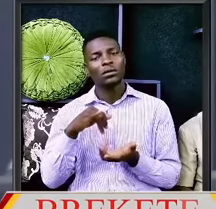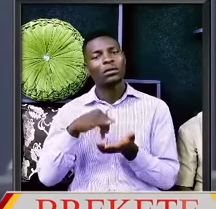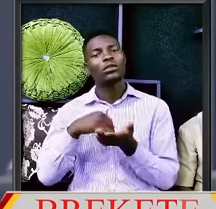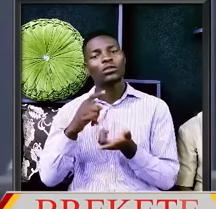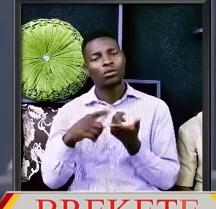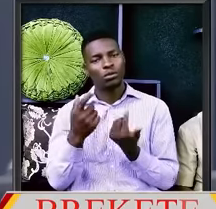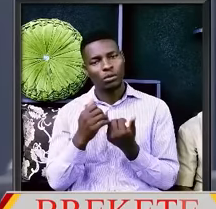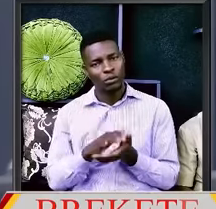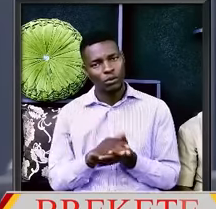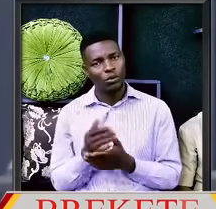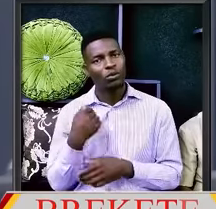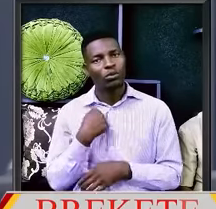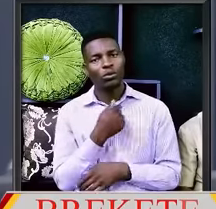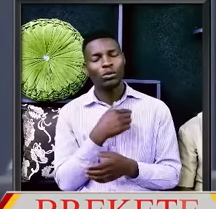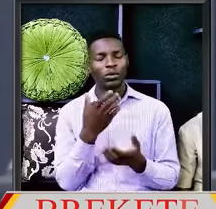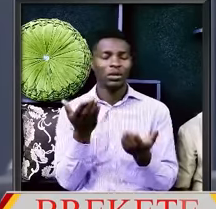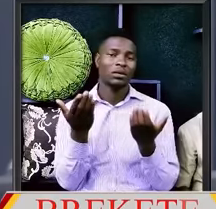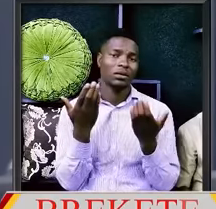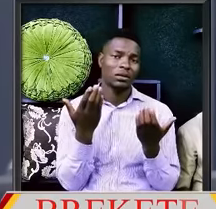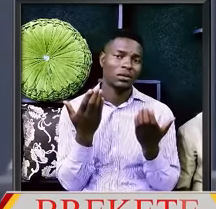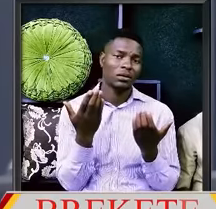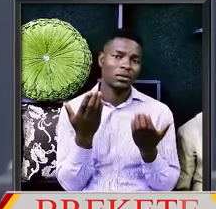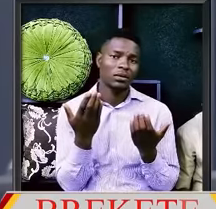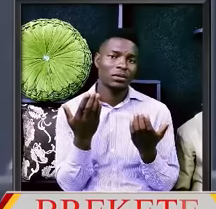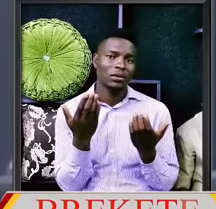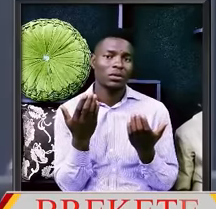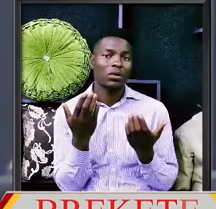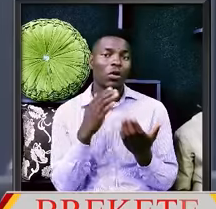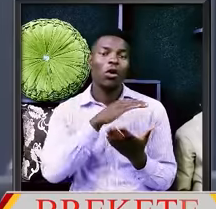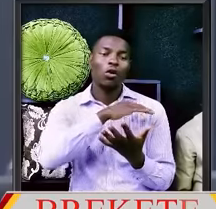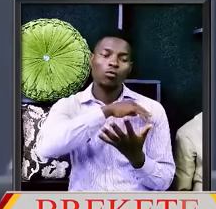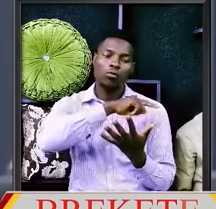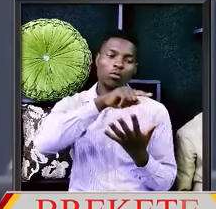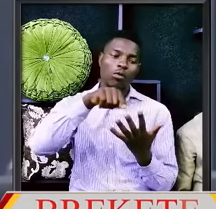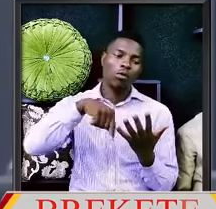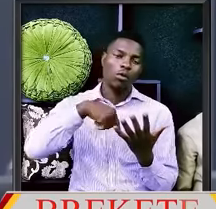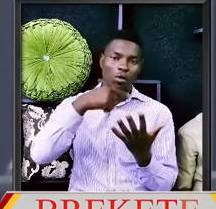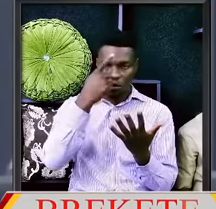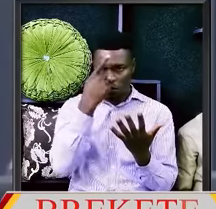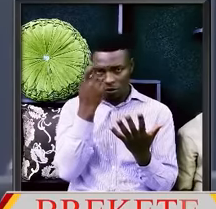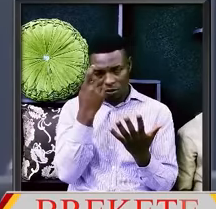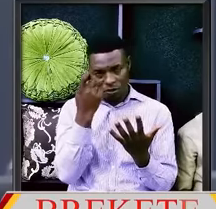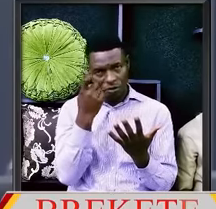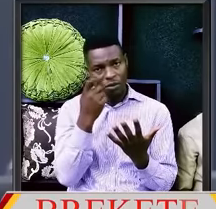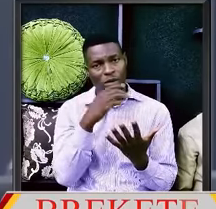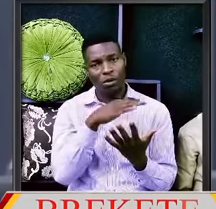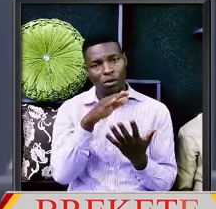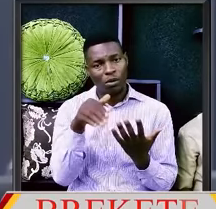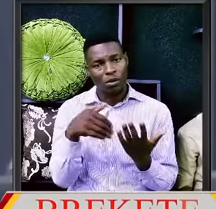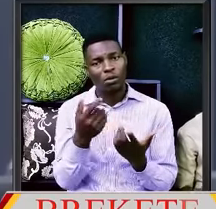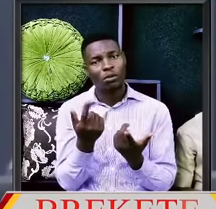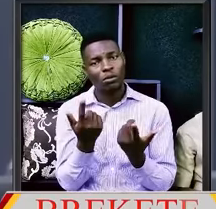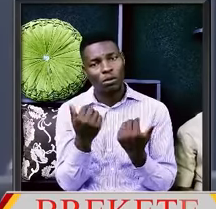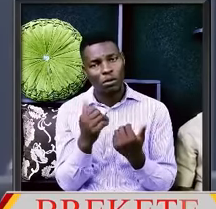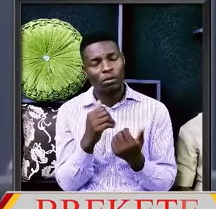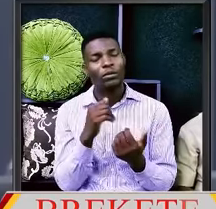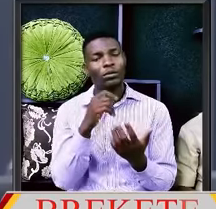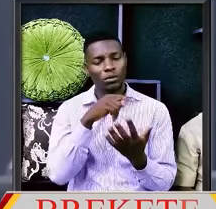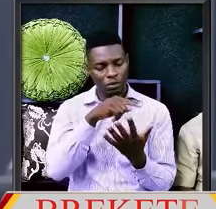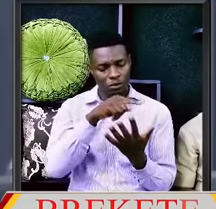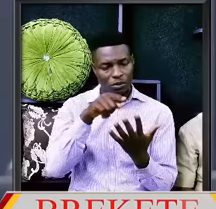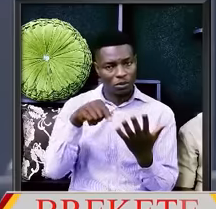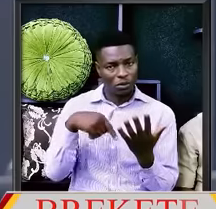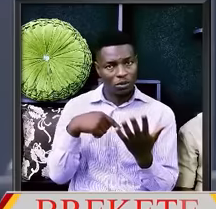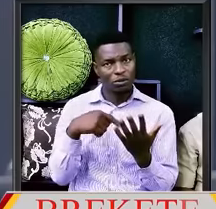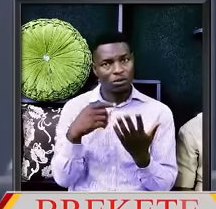come. We need the DJ to come. We need last time. Last time need to come. Because those are a lot of